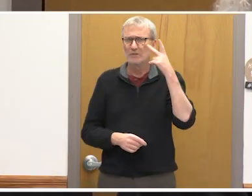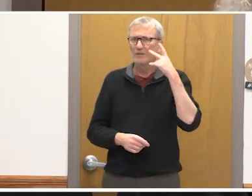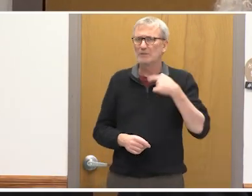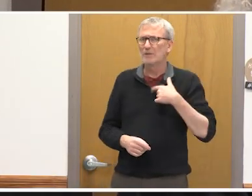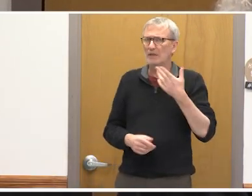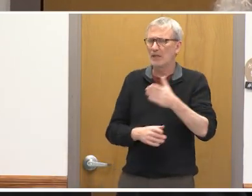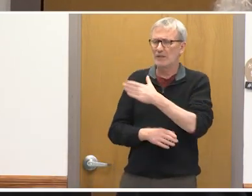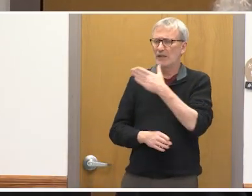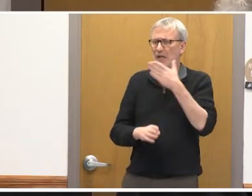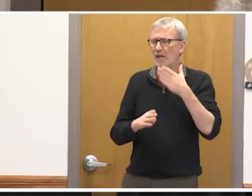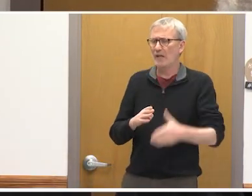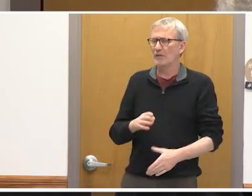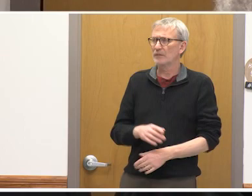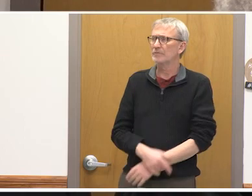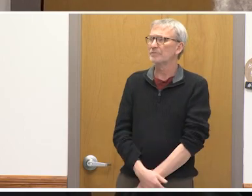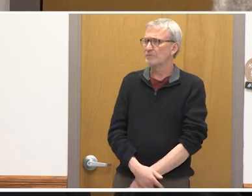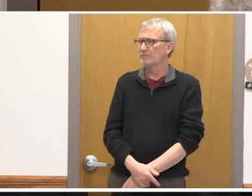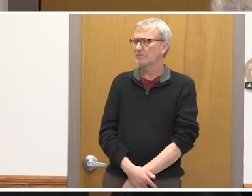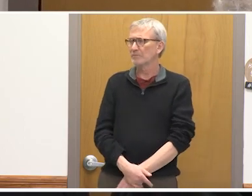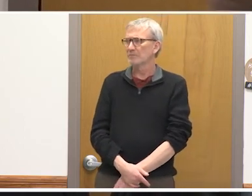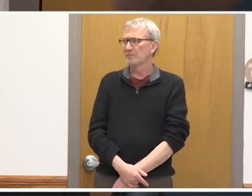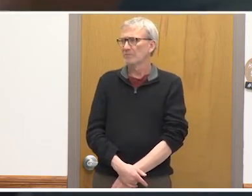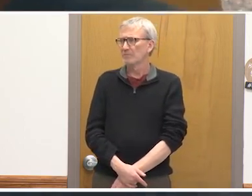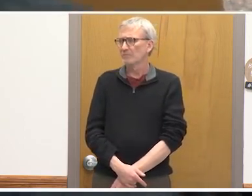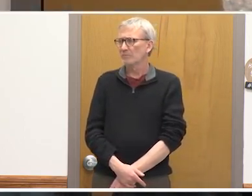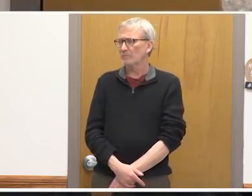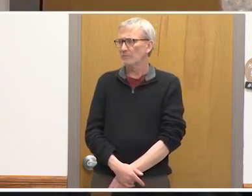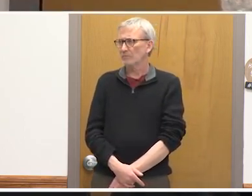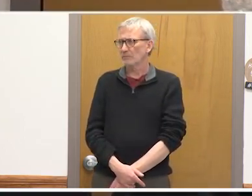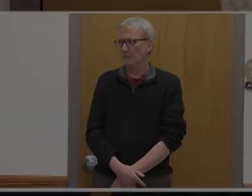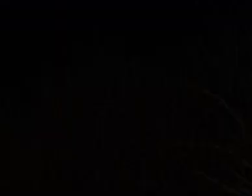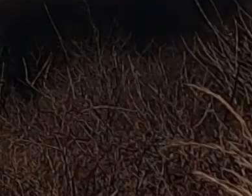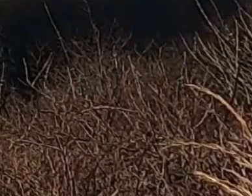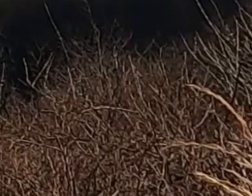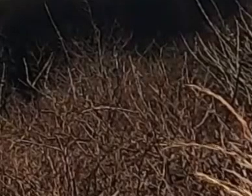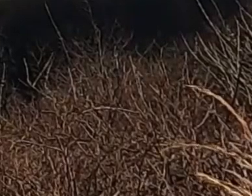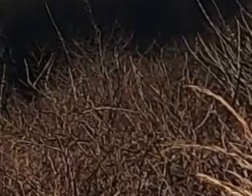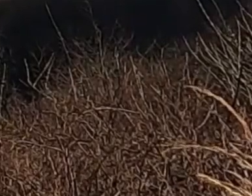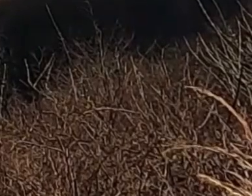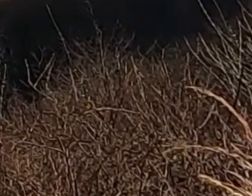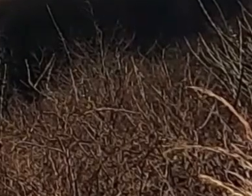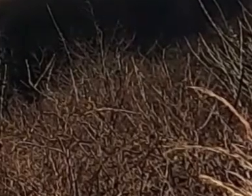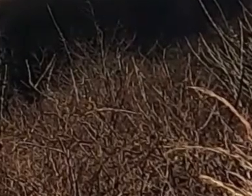come find one of us at the end, but we'll make a note of it and we'll try and get you an answer by the end of the night.